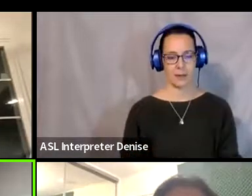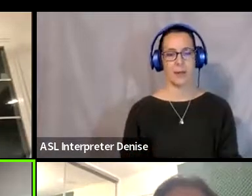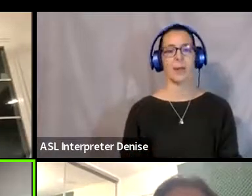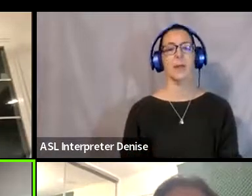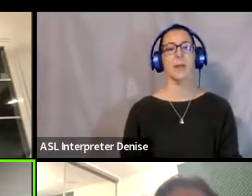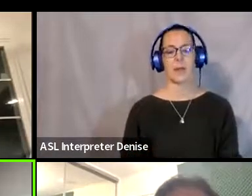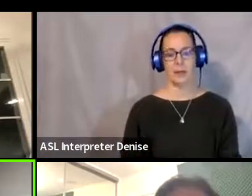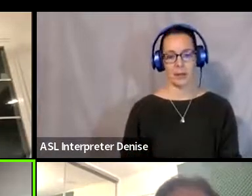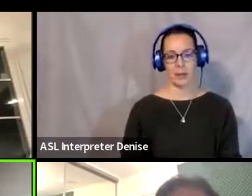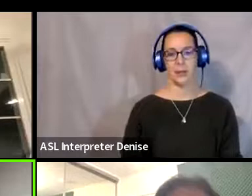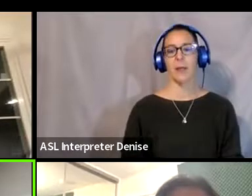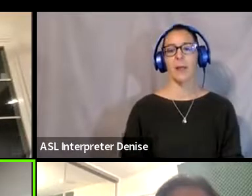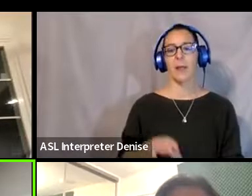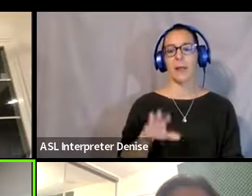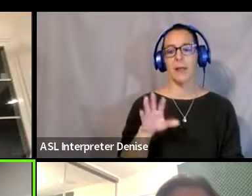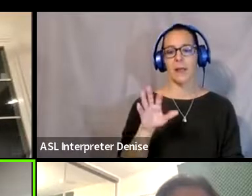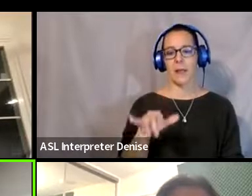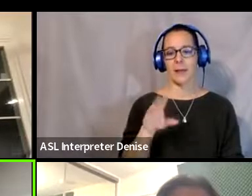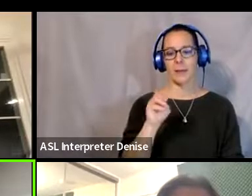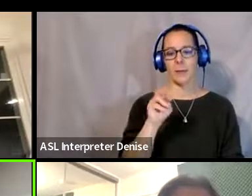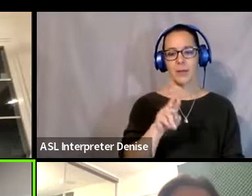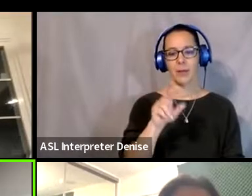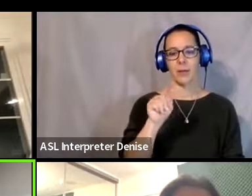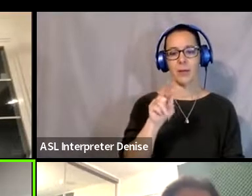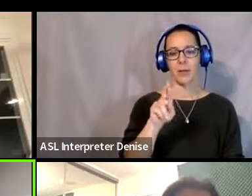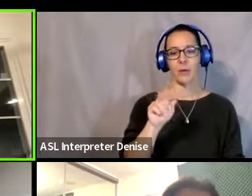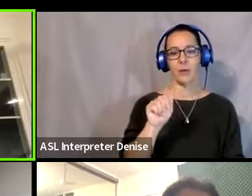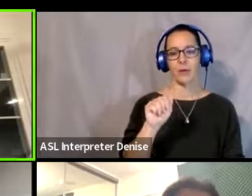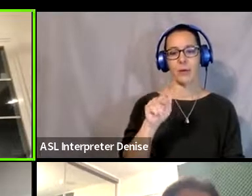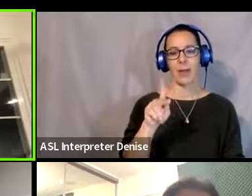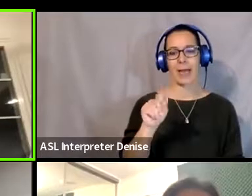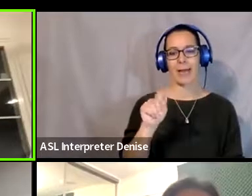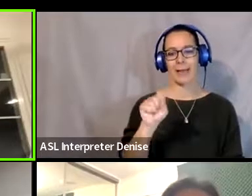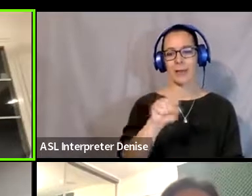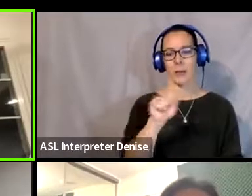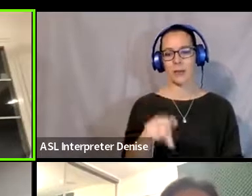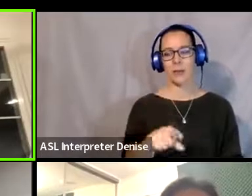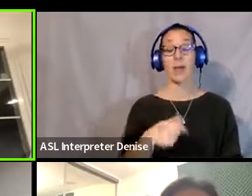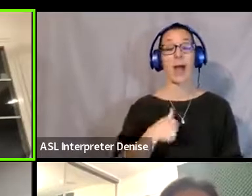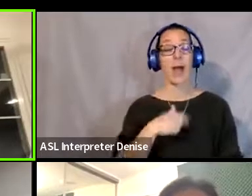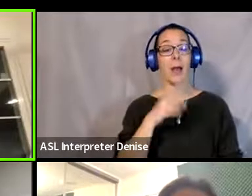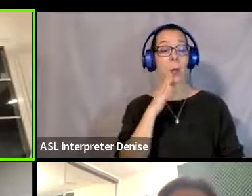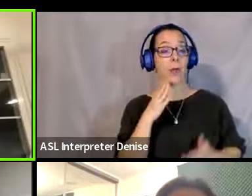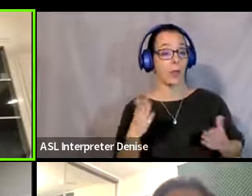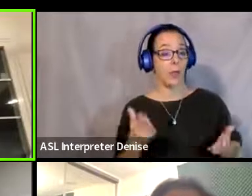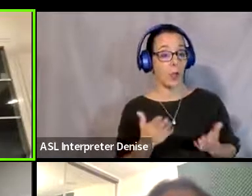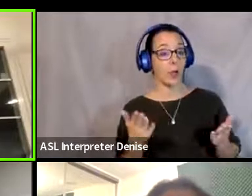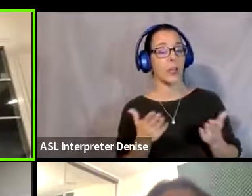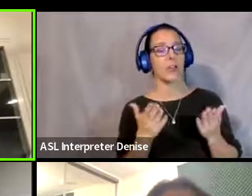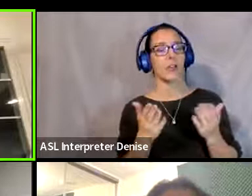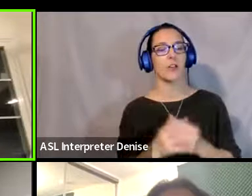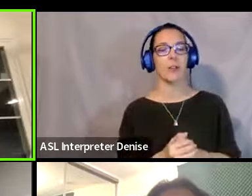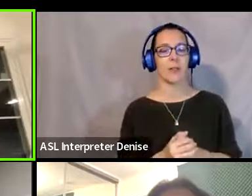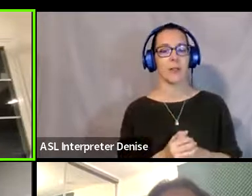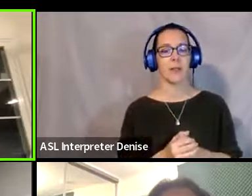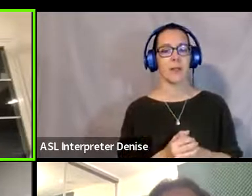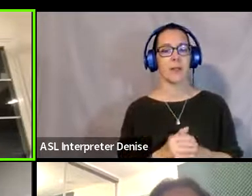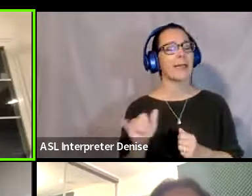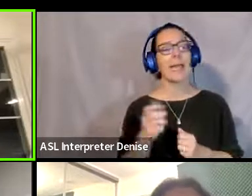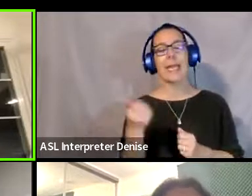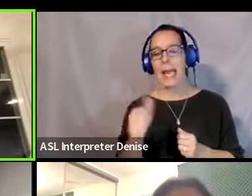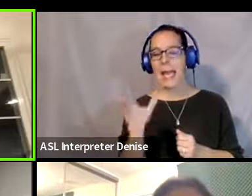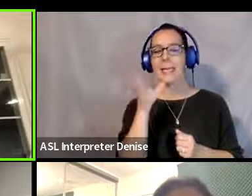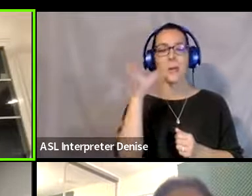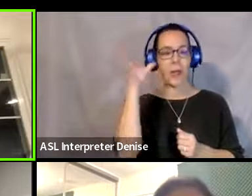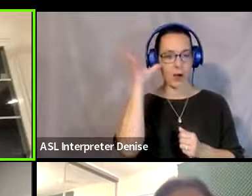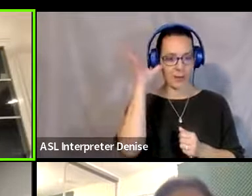a Mr. Trackus question. I would encourage, like I would encourage any parent to be able